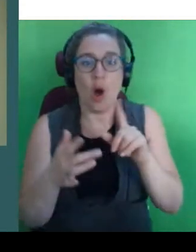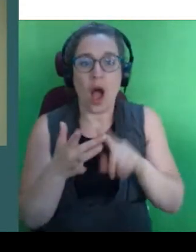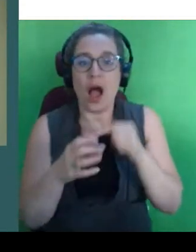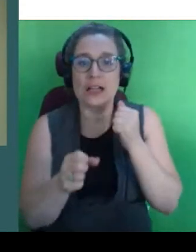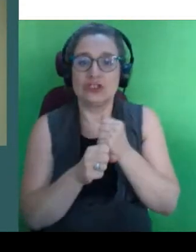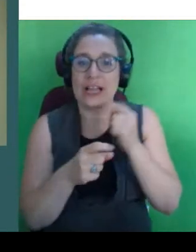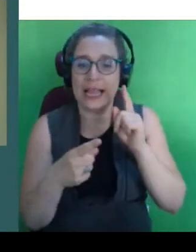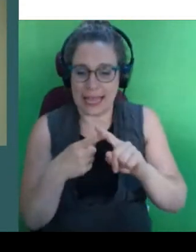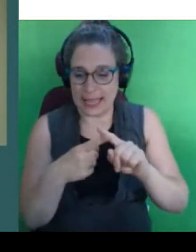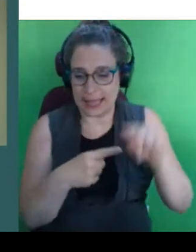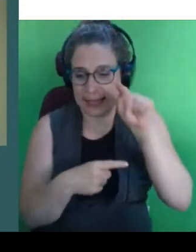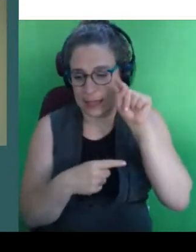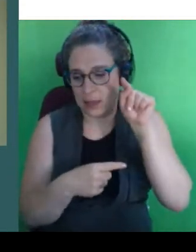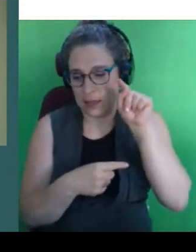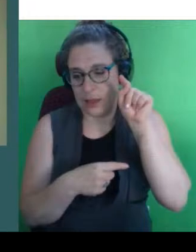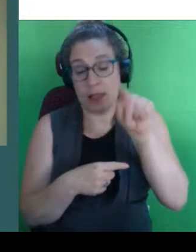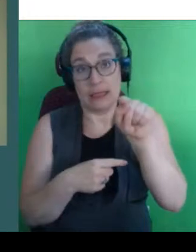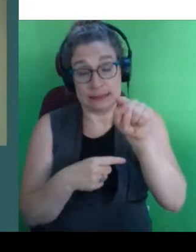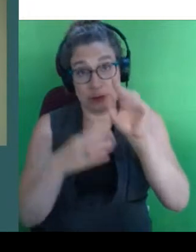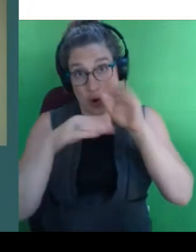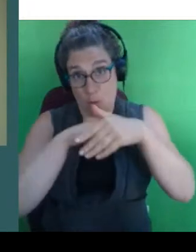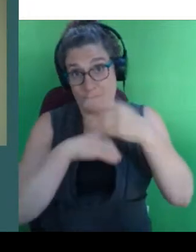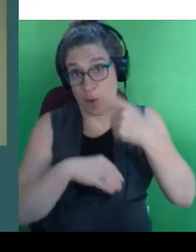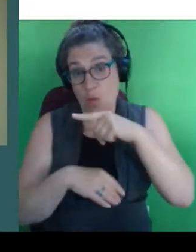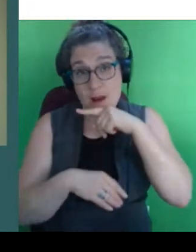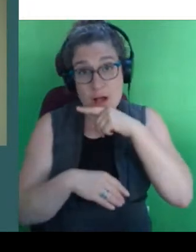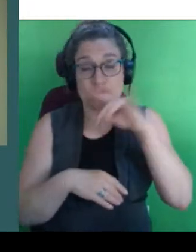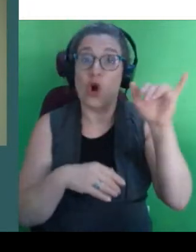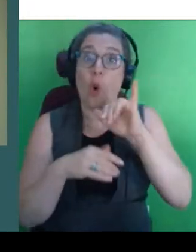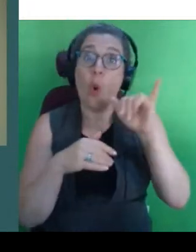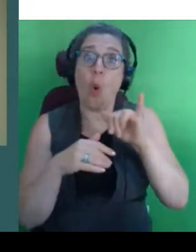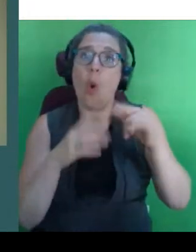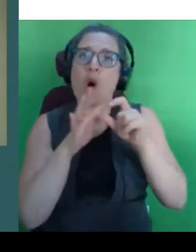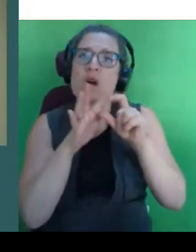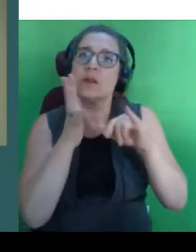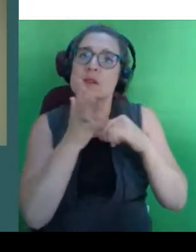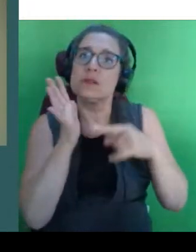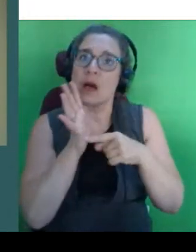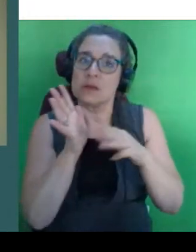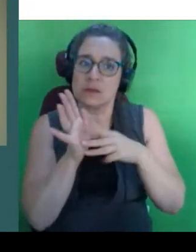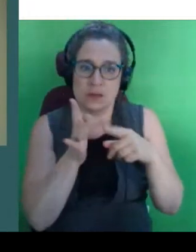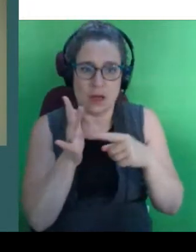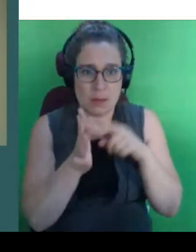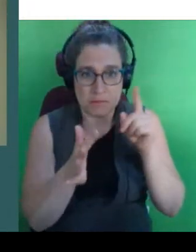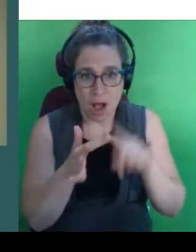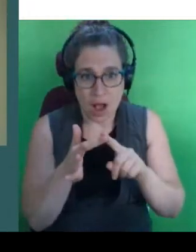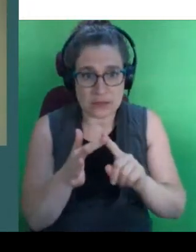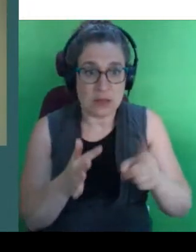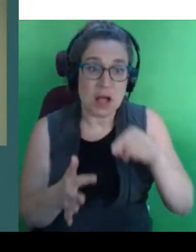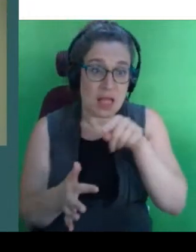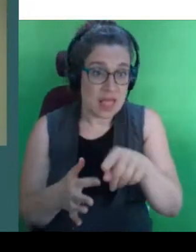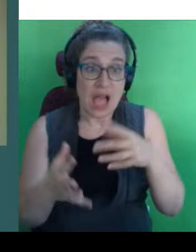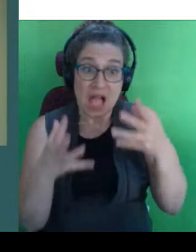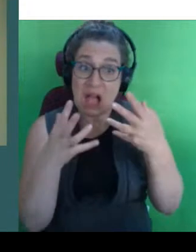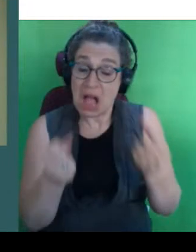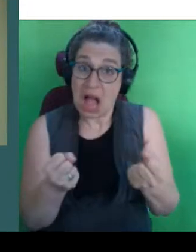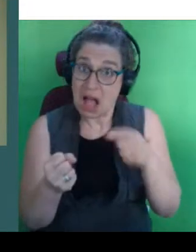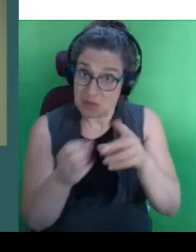asthma symptoms are managed with LABA and inhaled corticosteroids, is there any benefit using